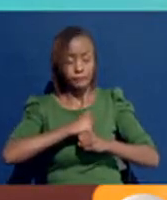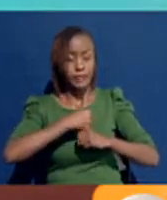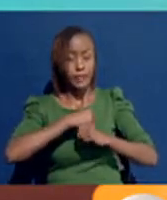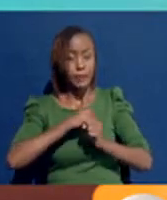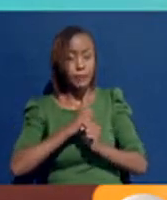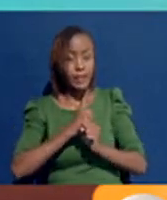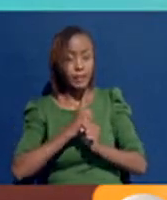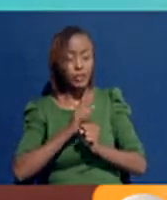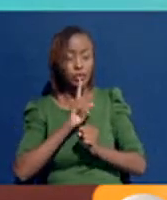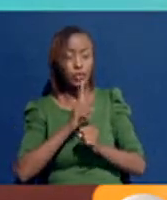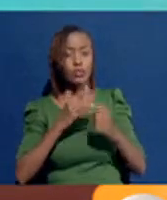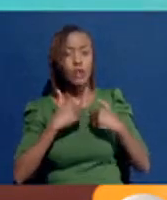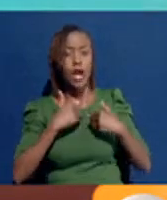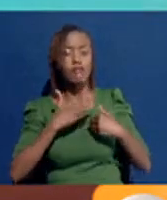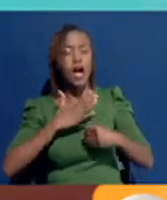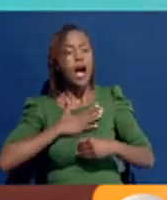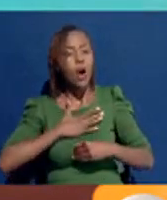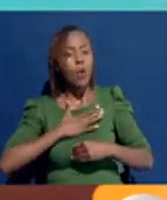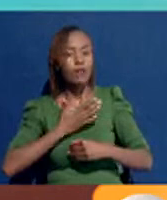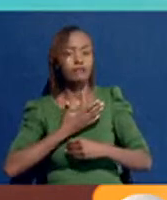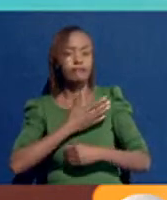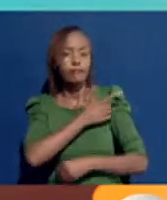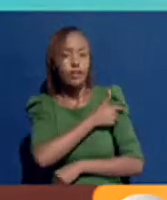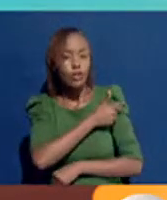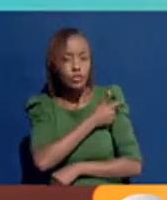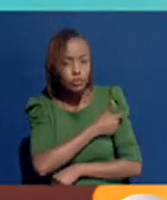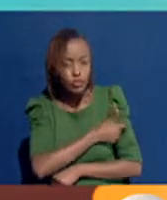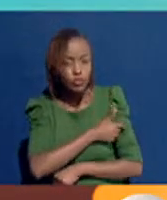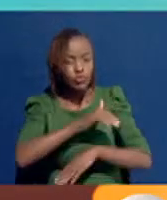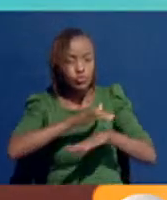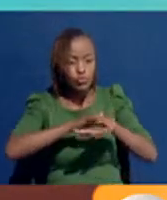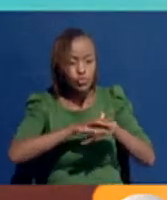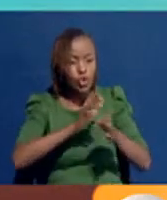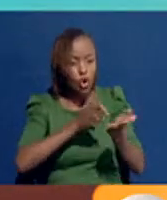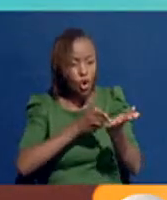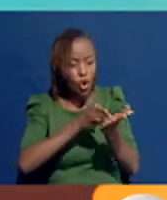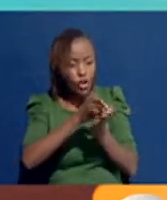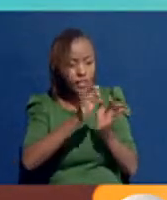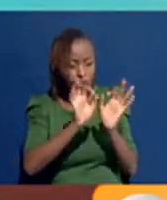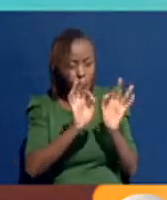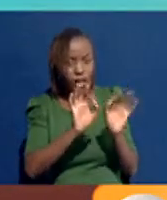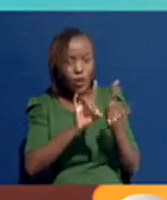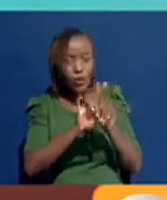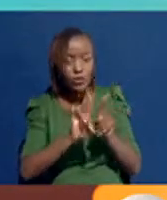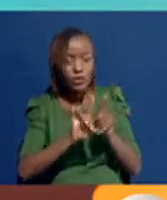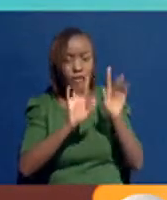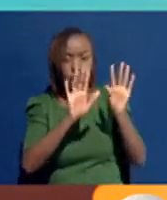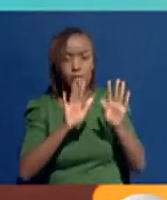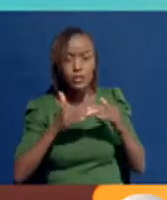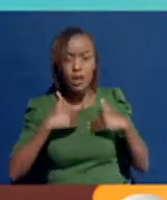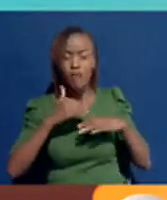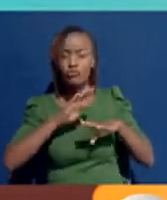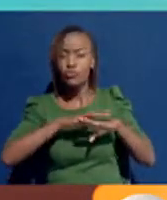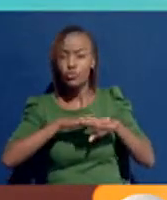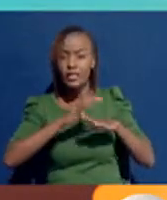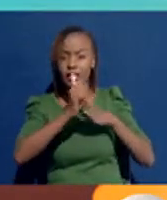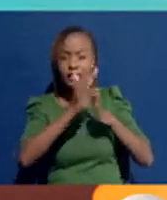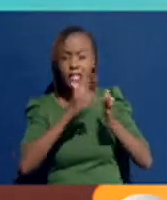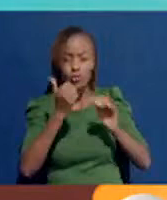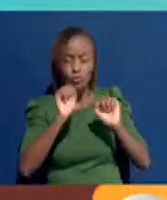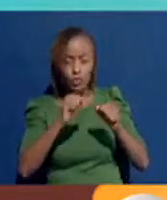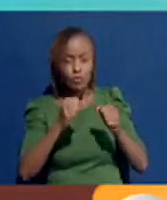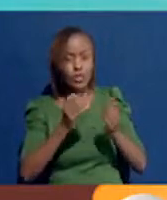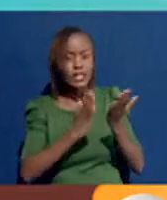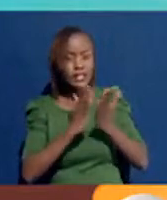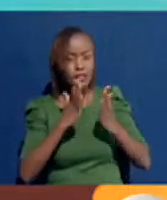our institution be accountable. Let us appoint leaders who are accountable to ensure that they have delivered the health services to our people in the rural